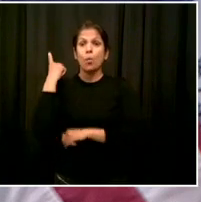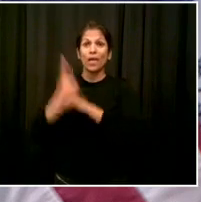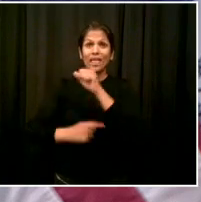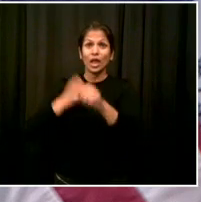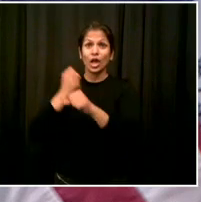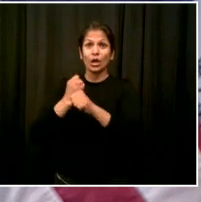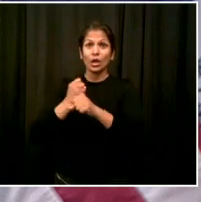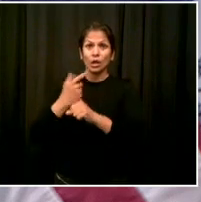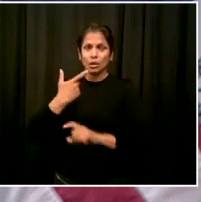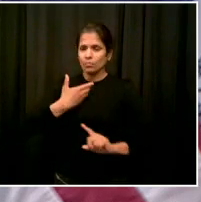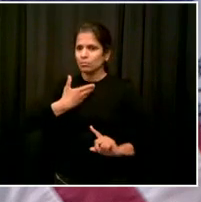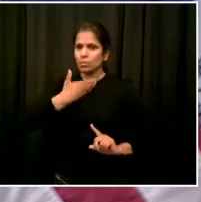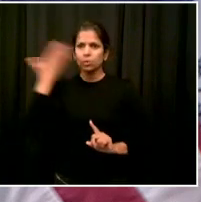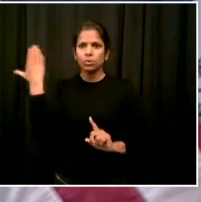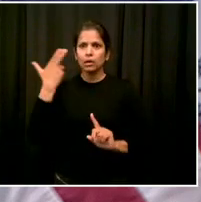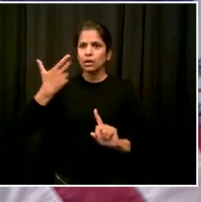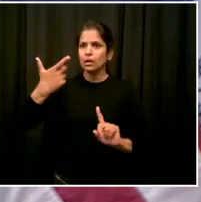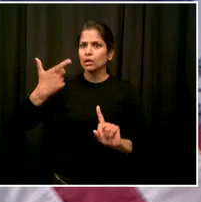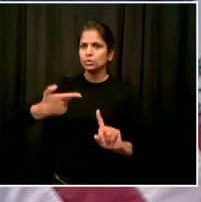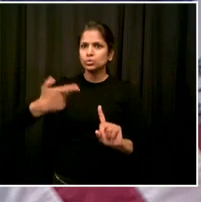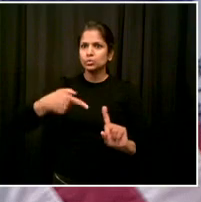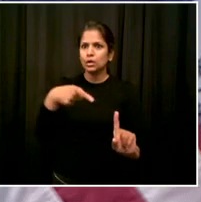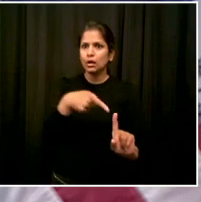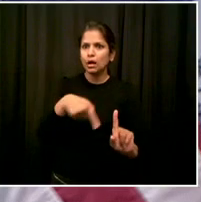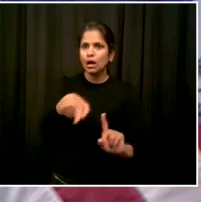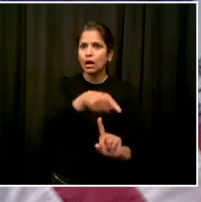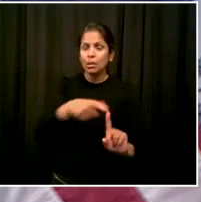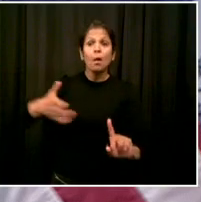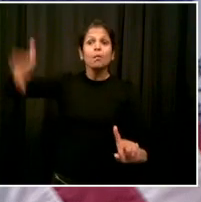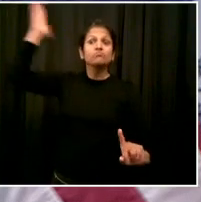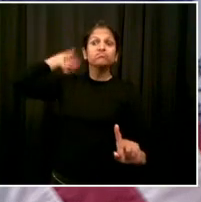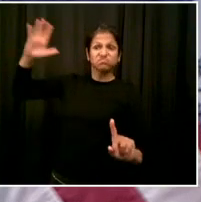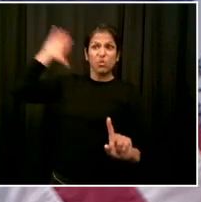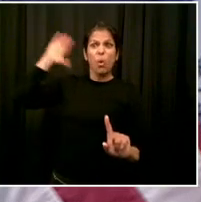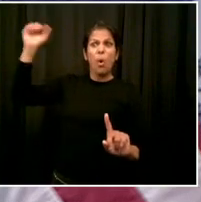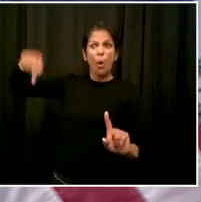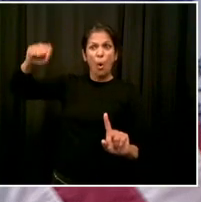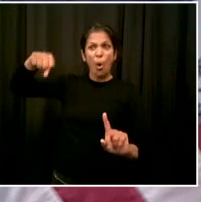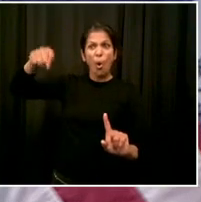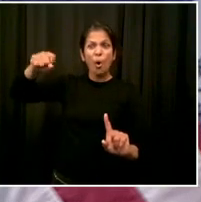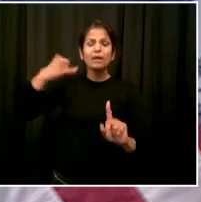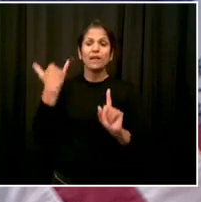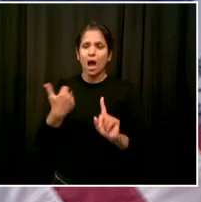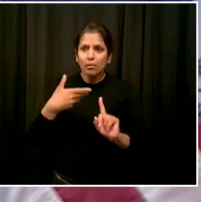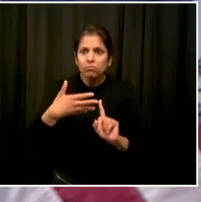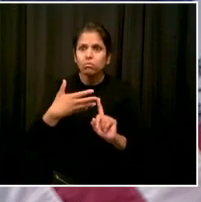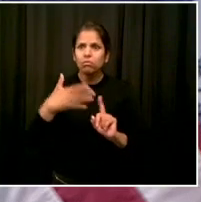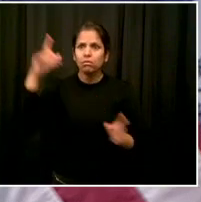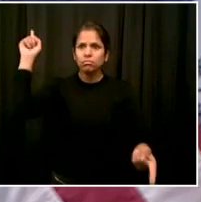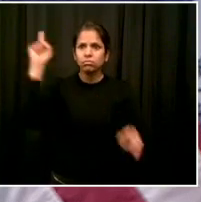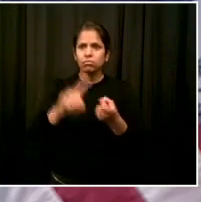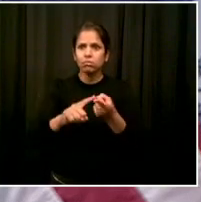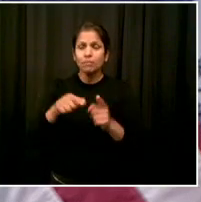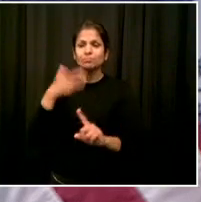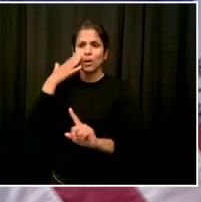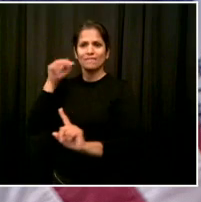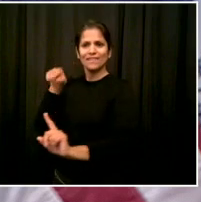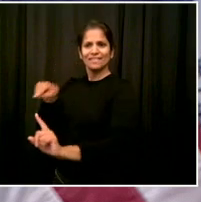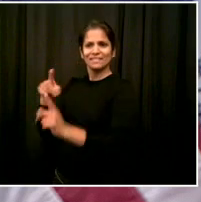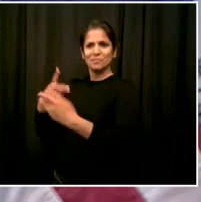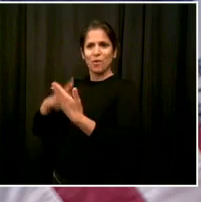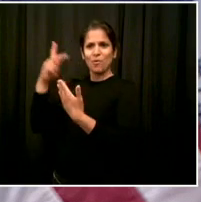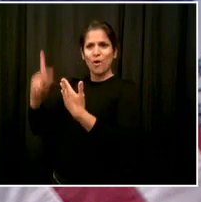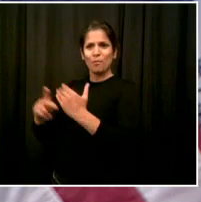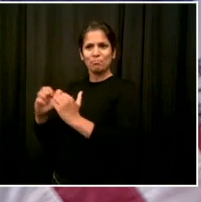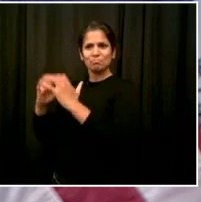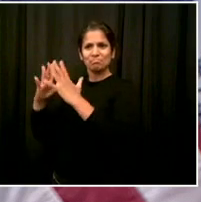vibrant grassroots effort, a movement of people in the community stopping violence before it happened, mediating disputes, stopping